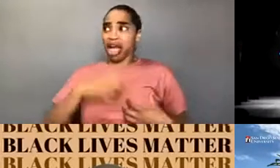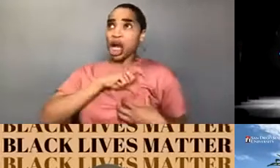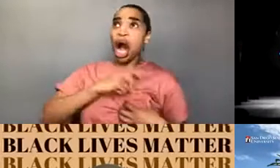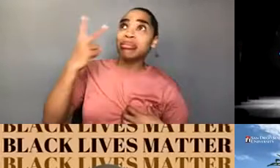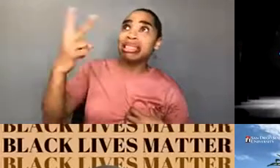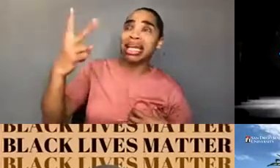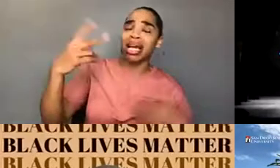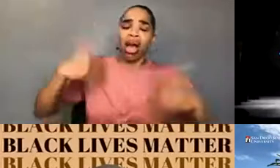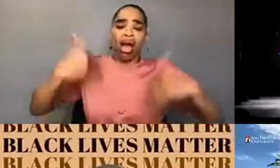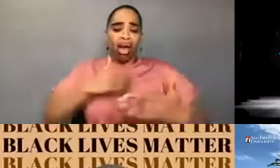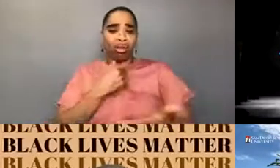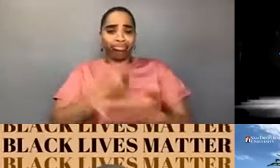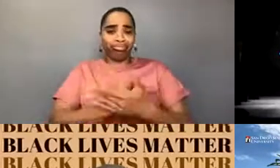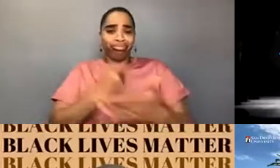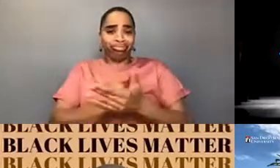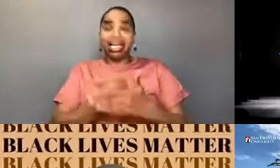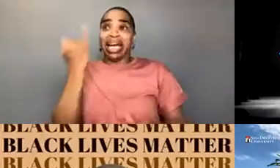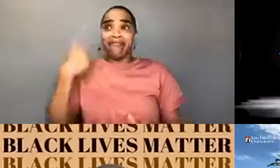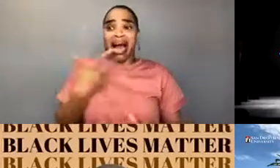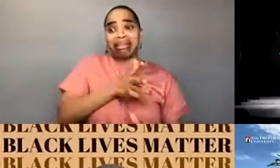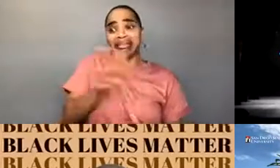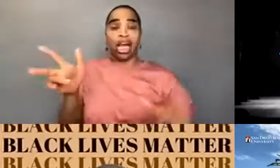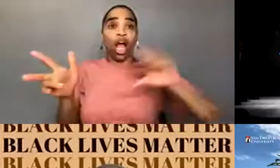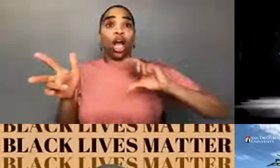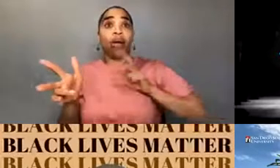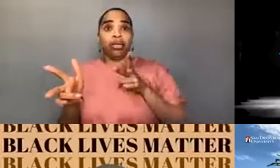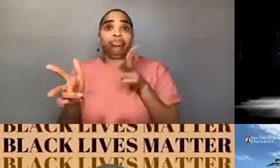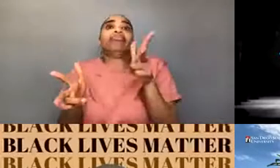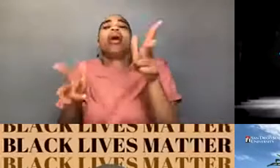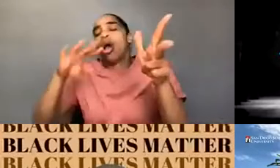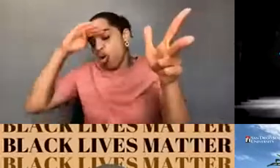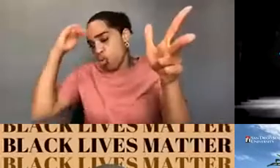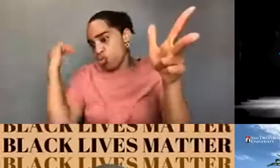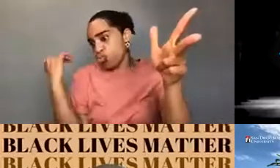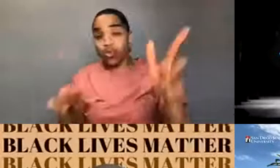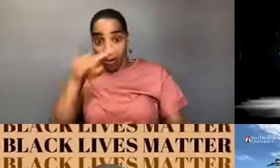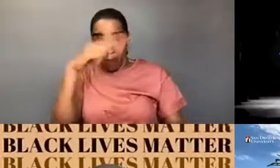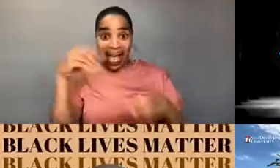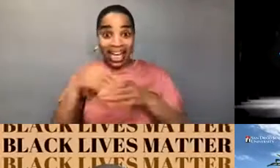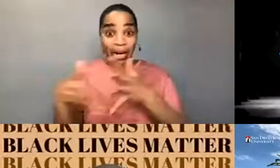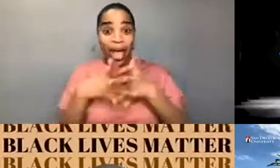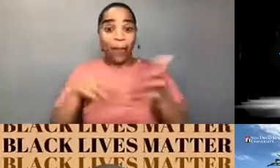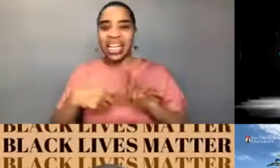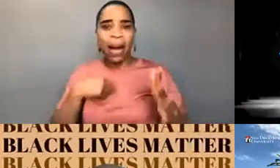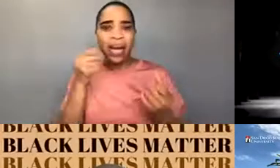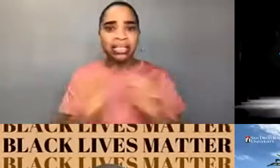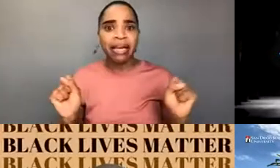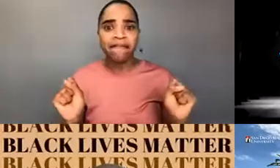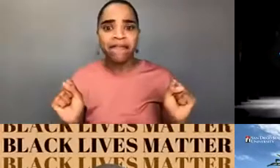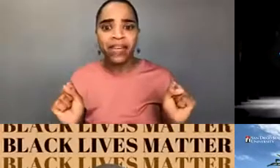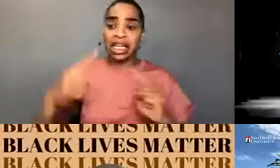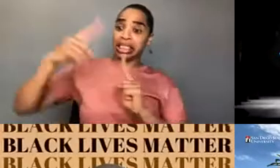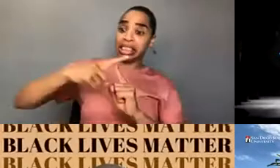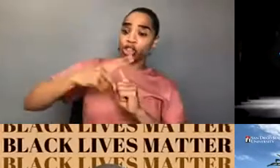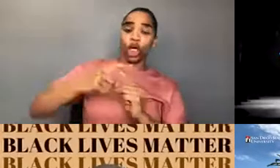me. It's the sigh of relief when I turn right and he doesn't. Being Black in America is knowing that you're not safe in a hoodie, a t-shirt, a tuxedo.